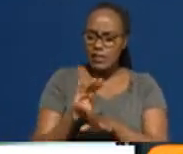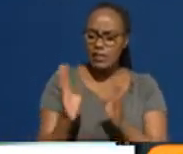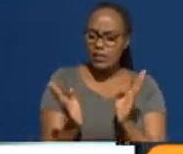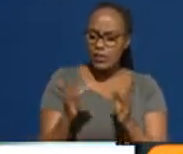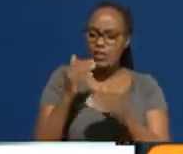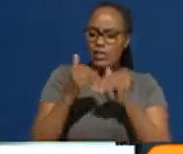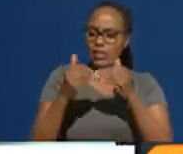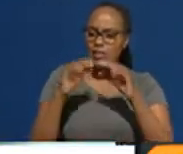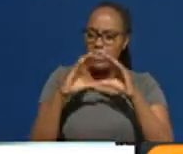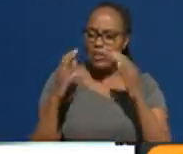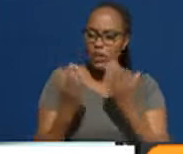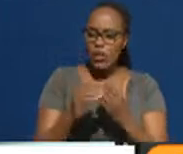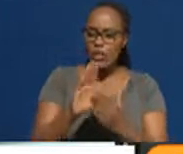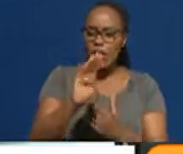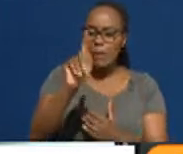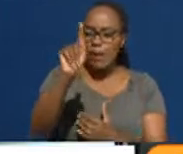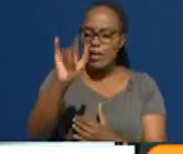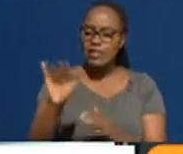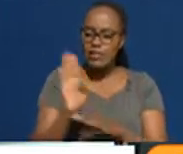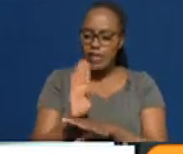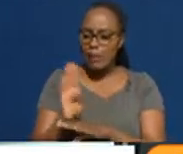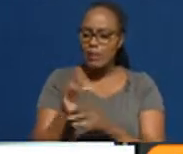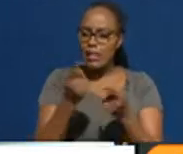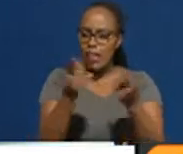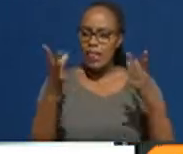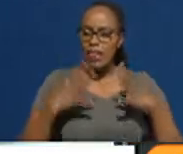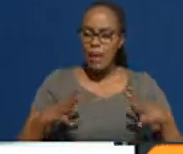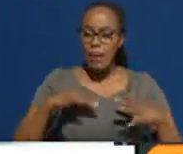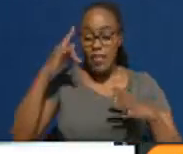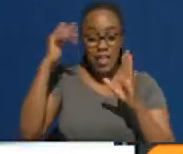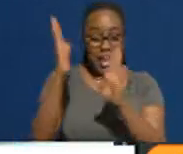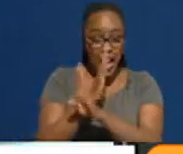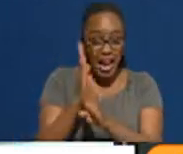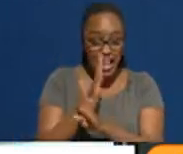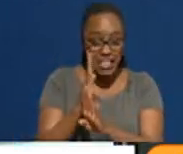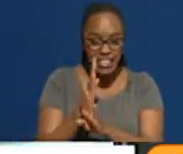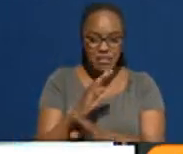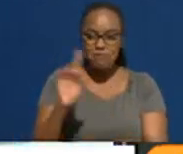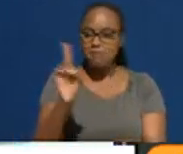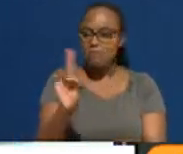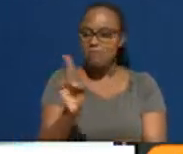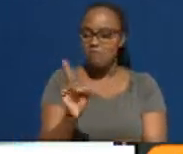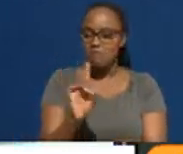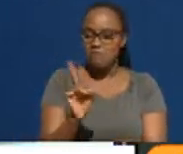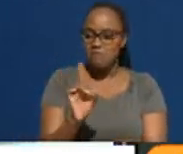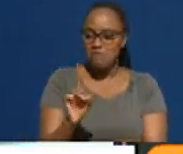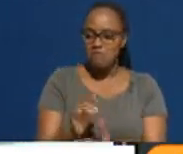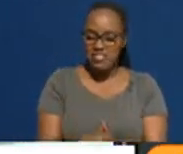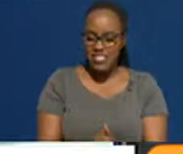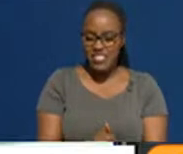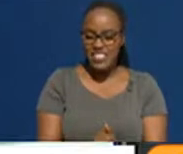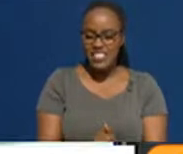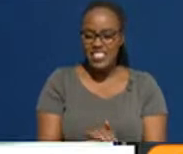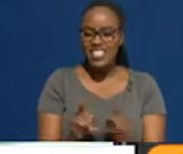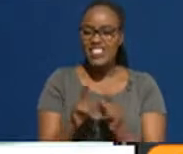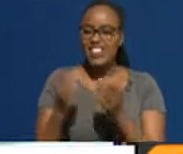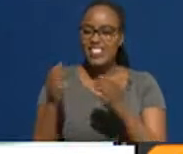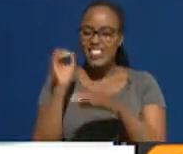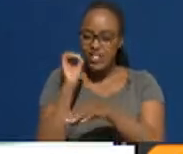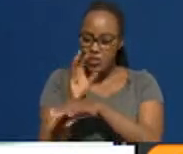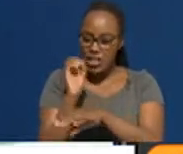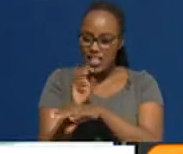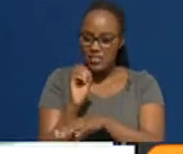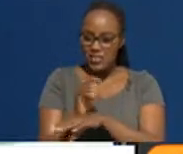Betty Maynard was out there today. I don't think anyone's. We'll miss him. This feels like a bit of a therapy session. Get